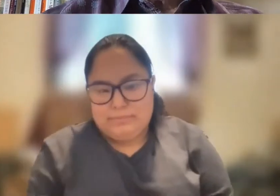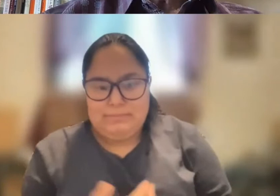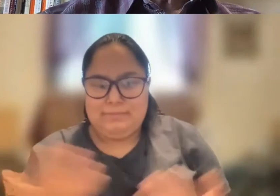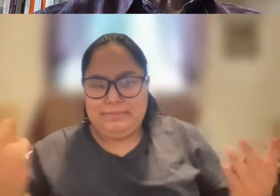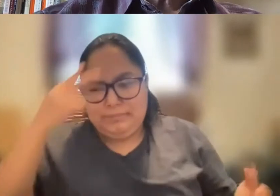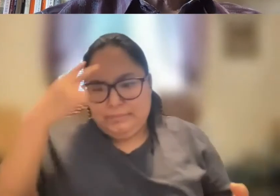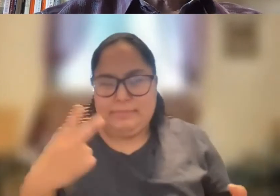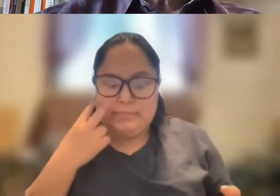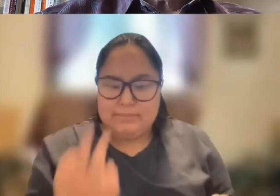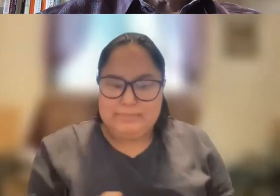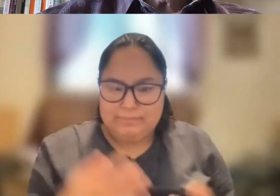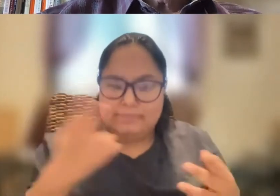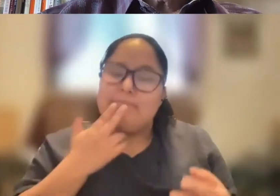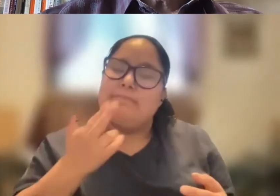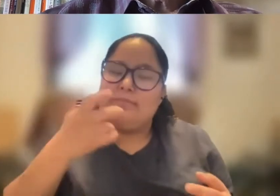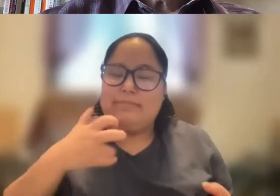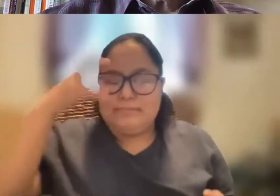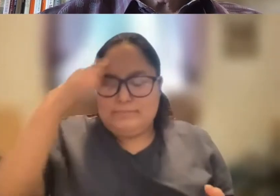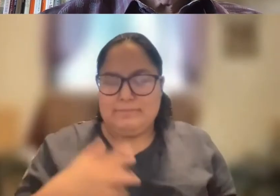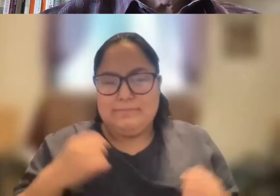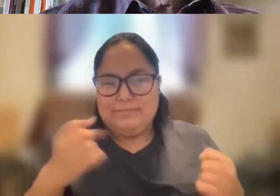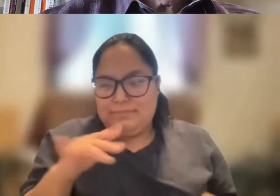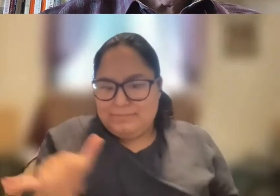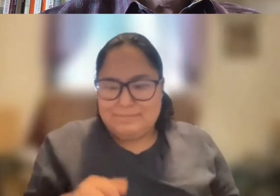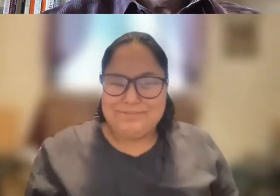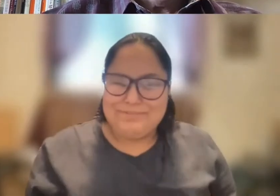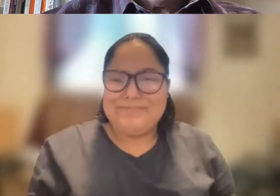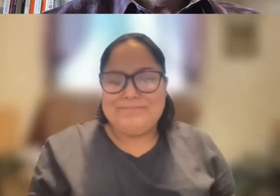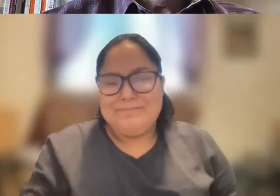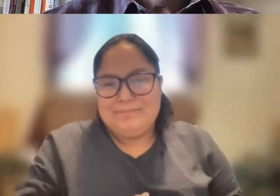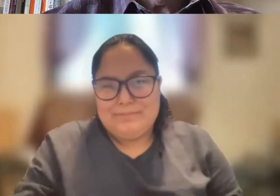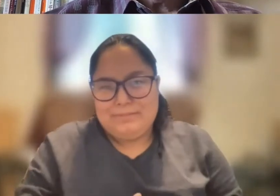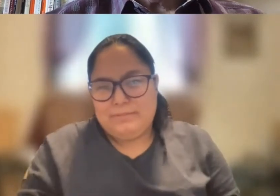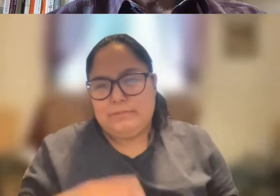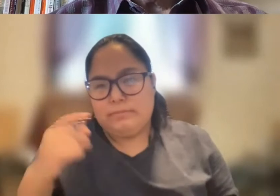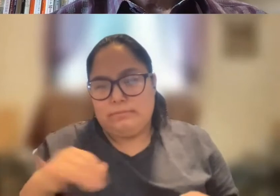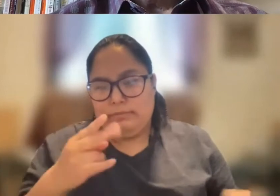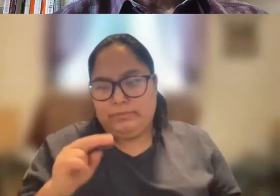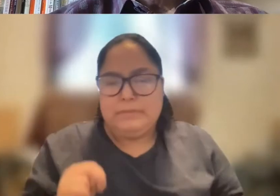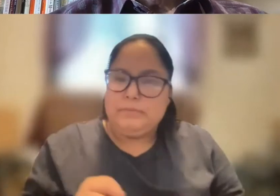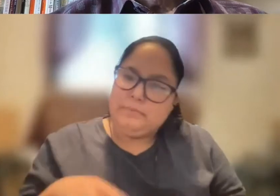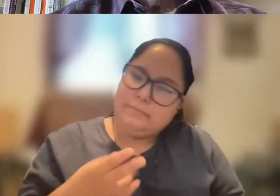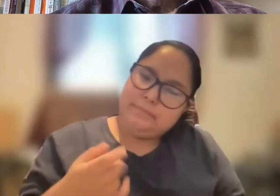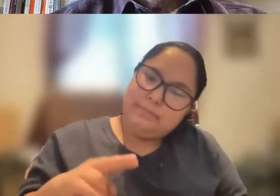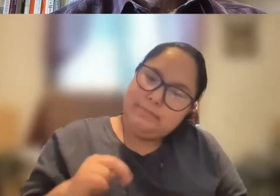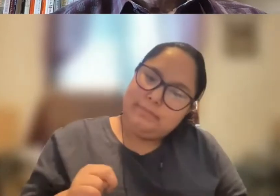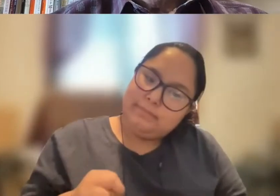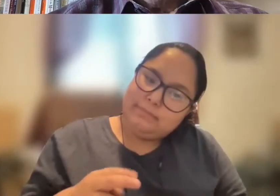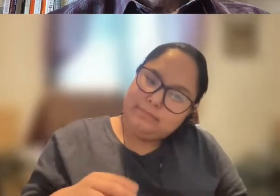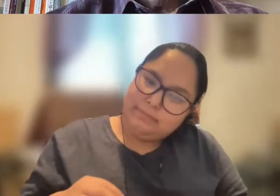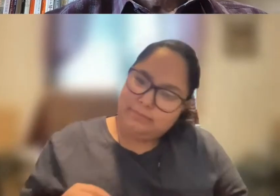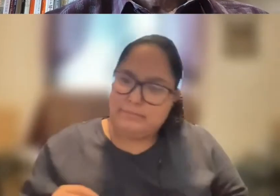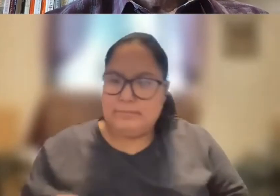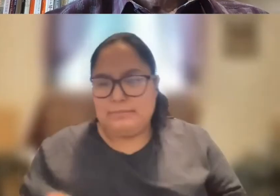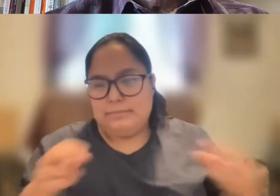We seniors could have some humor. It'd be okay. Well, Jan, John talked about,